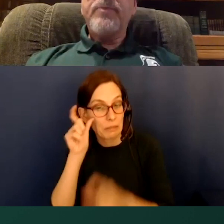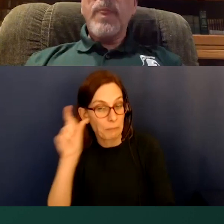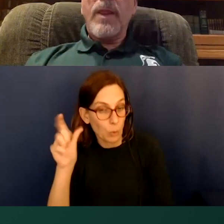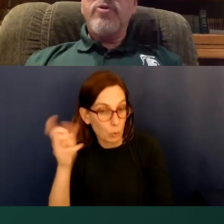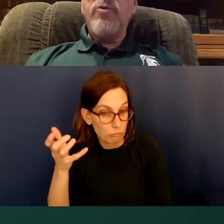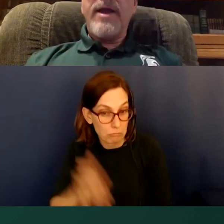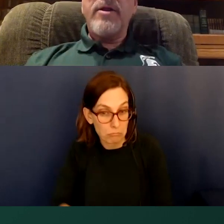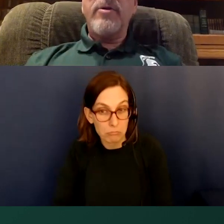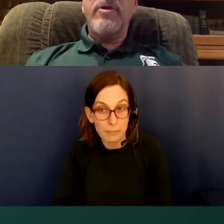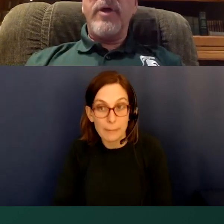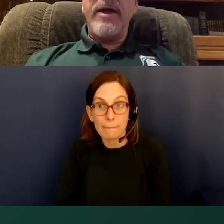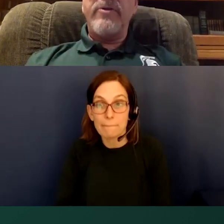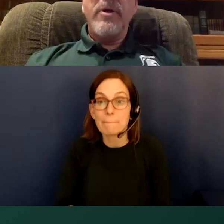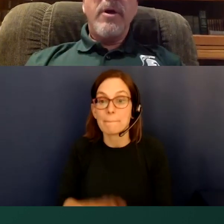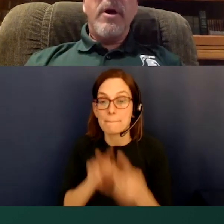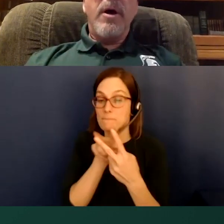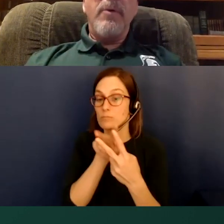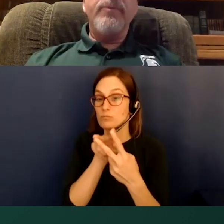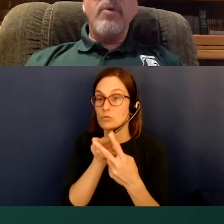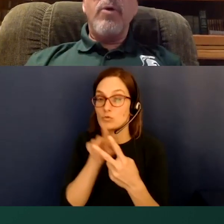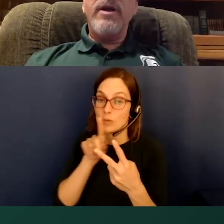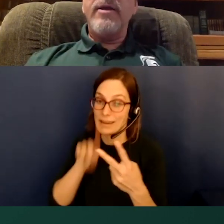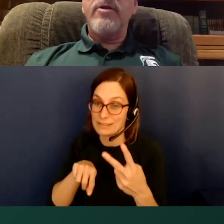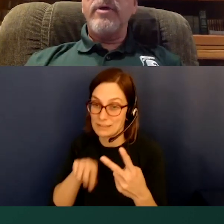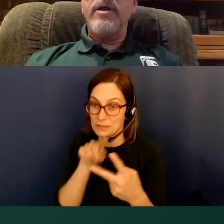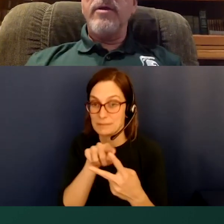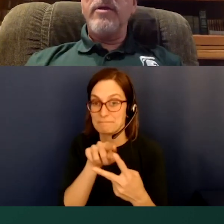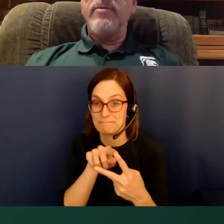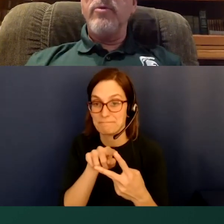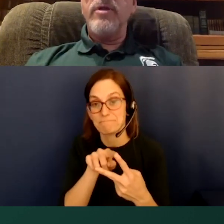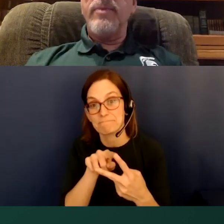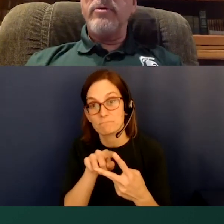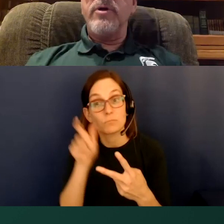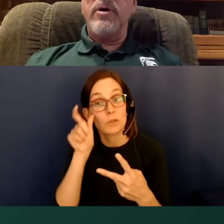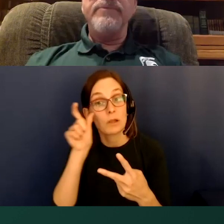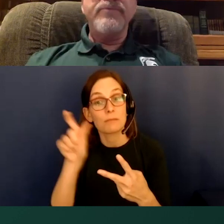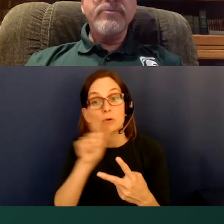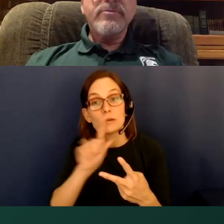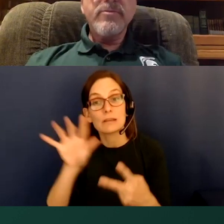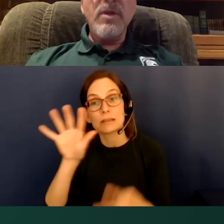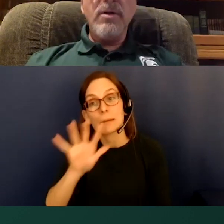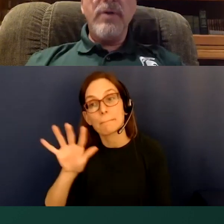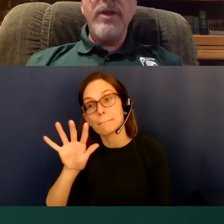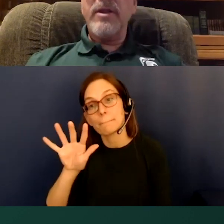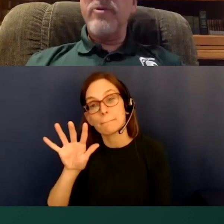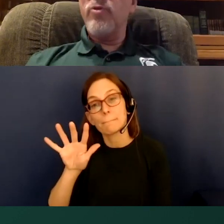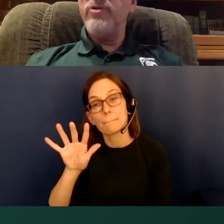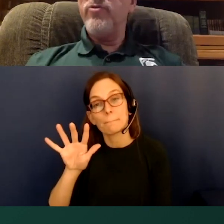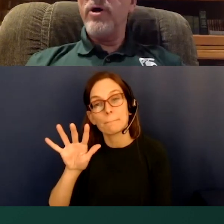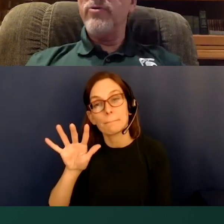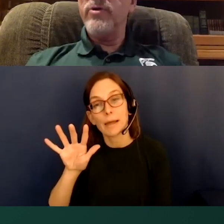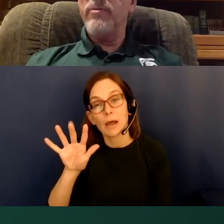Um, Two answers to that. One answer is the moon's about I think it's